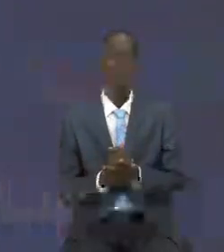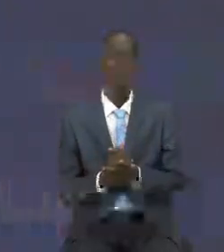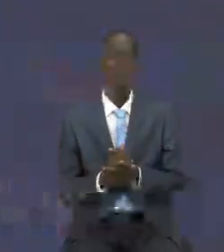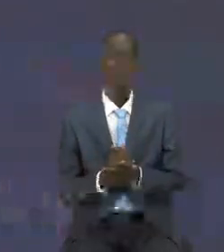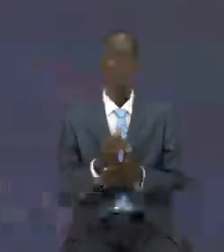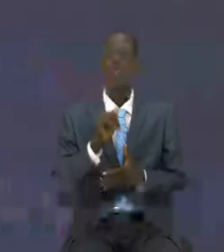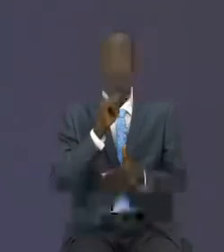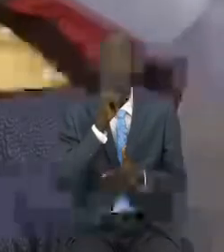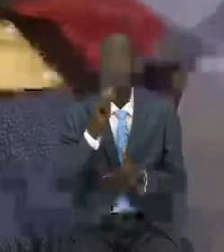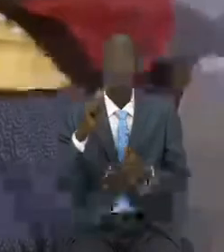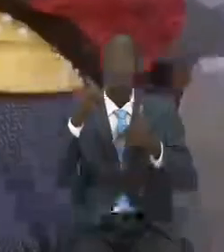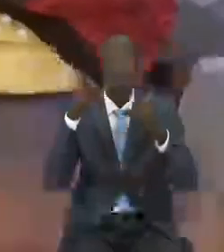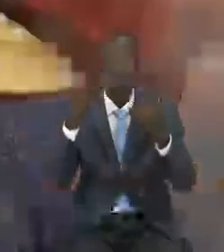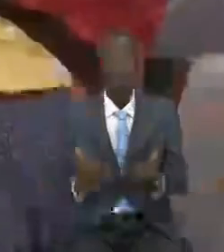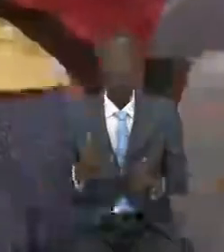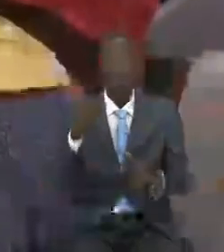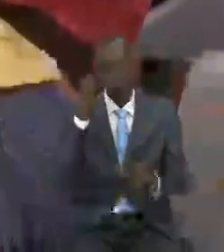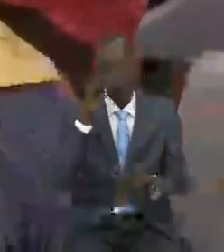Not now.